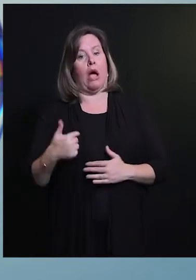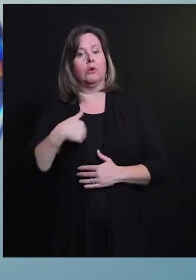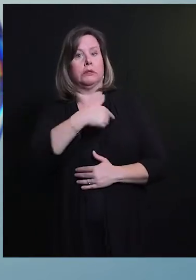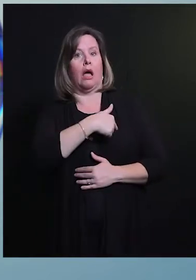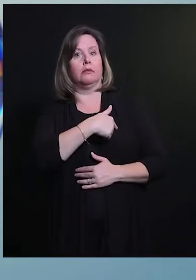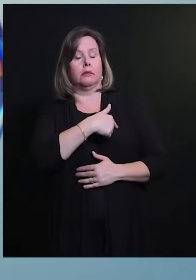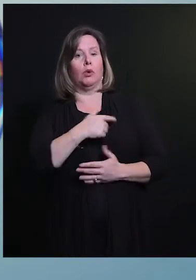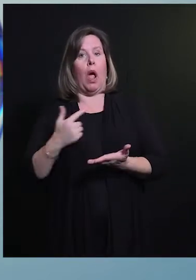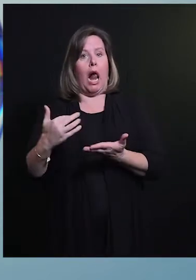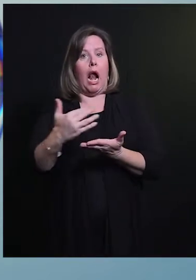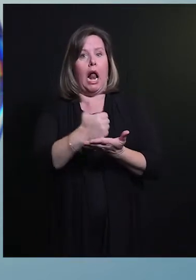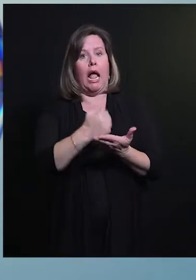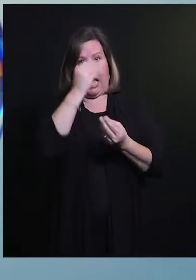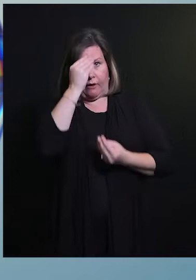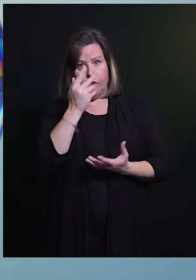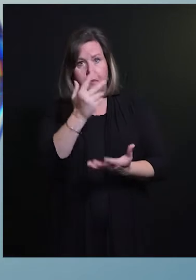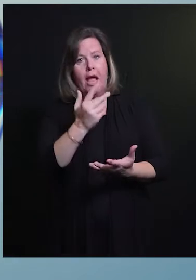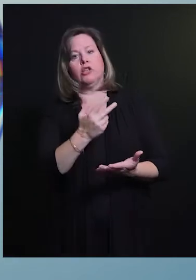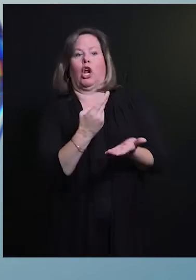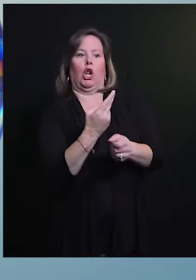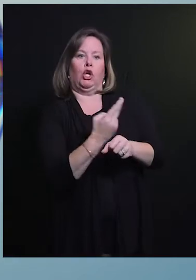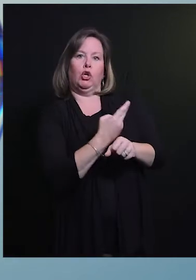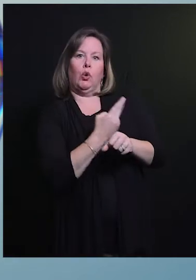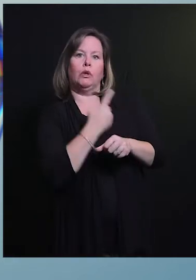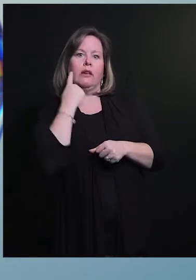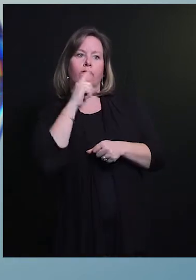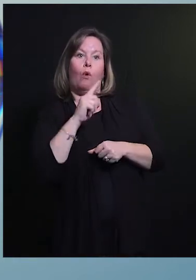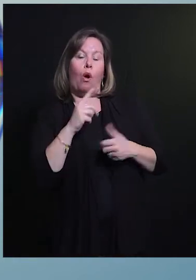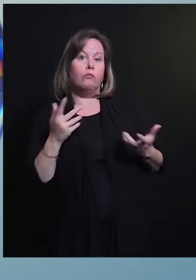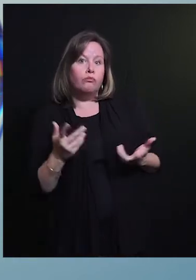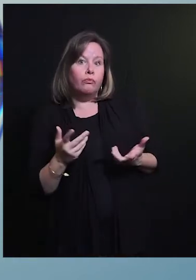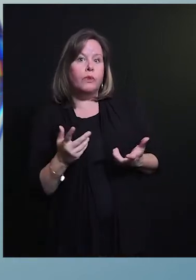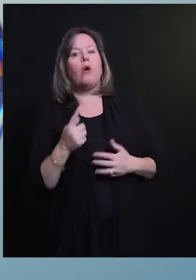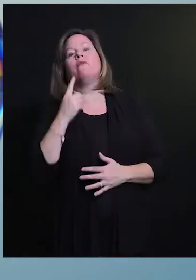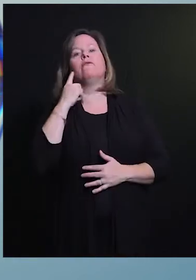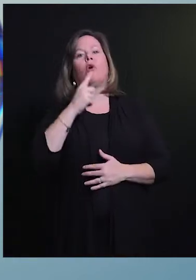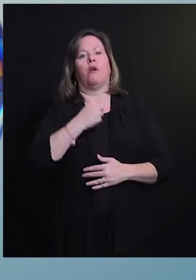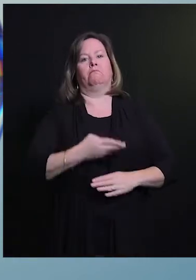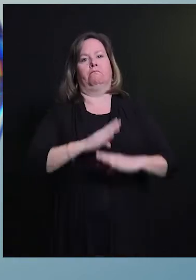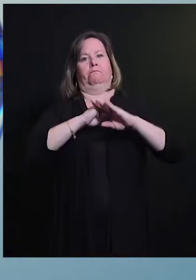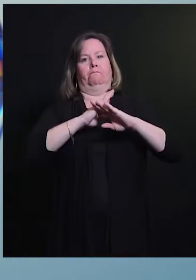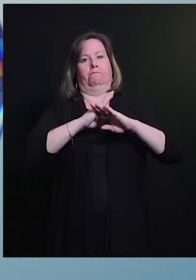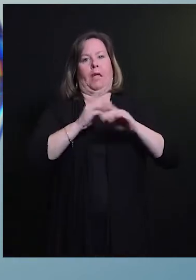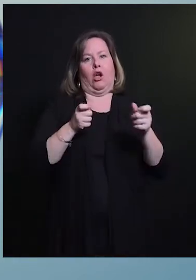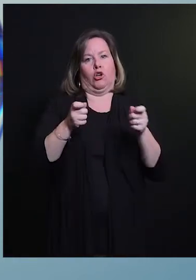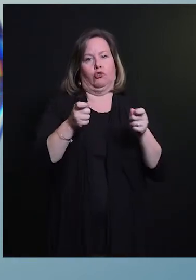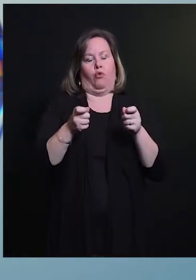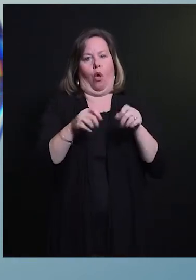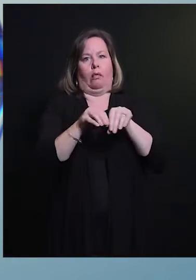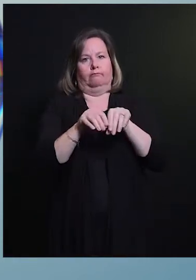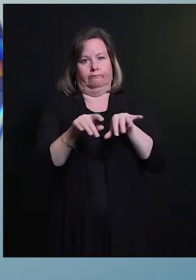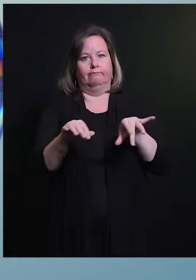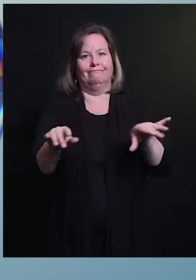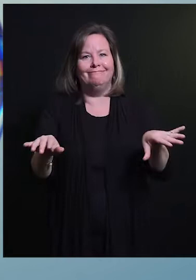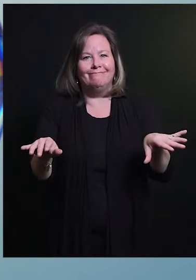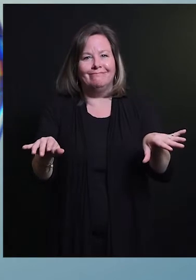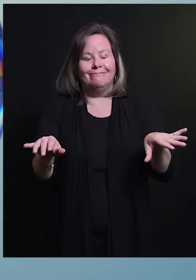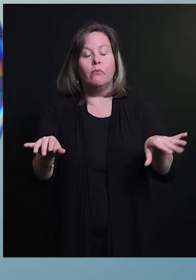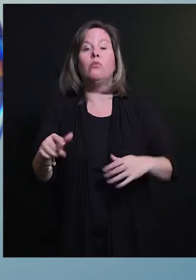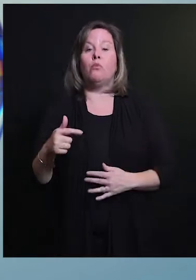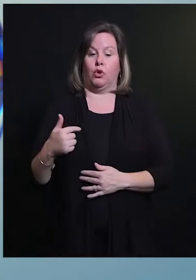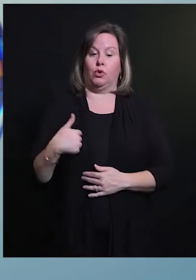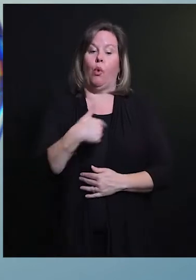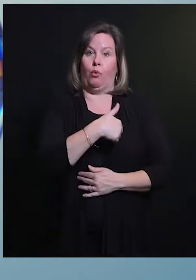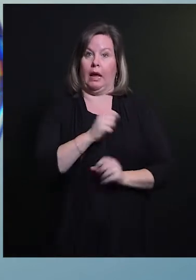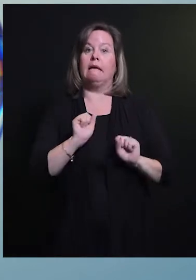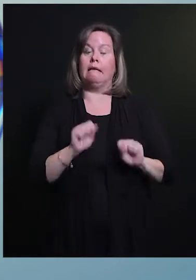to utilize information, which is called protected health information, for activities to prevent and control the spread of diseases. And